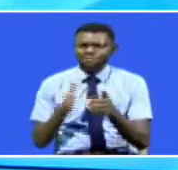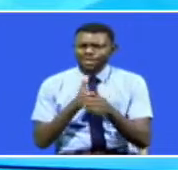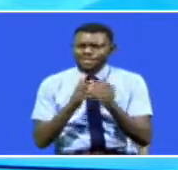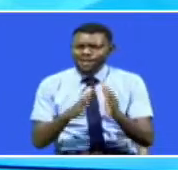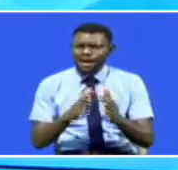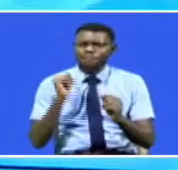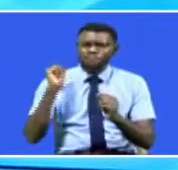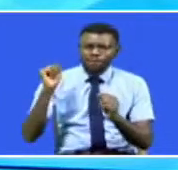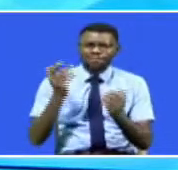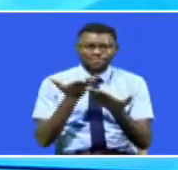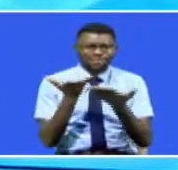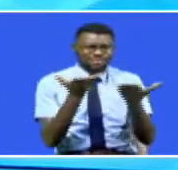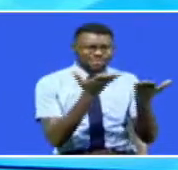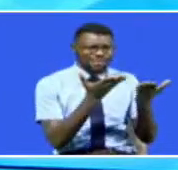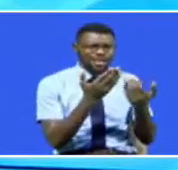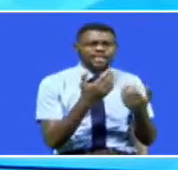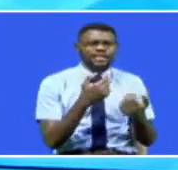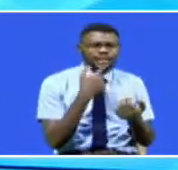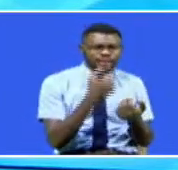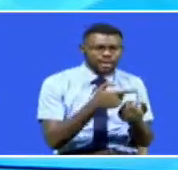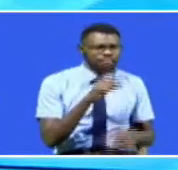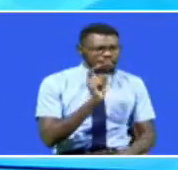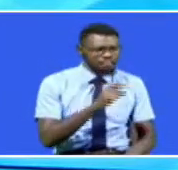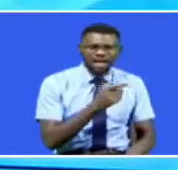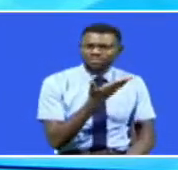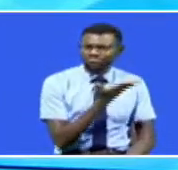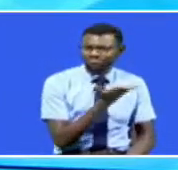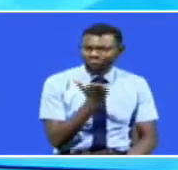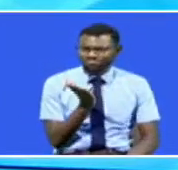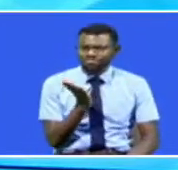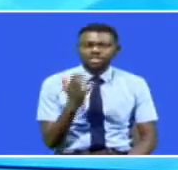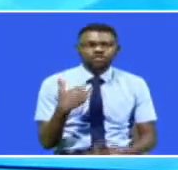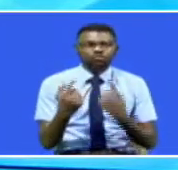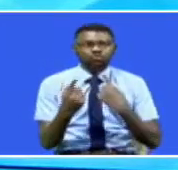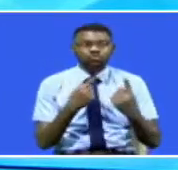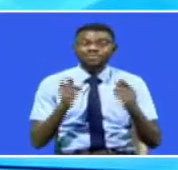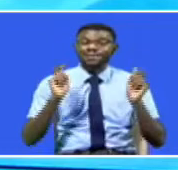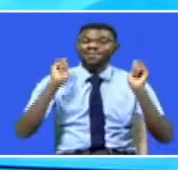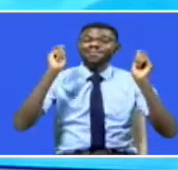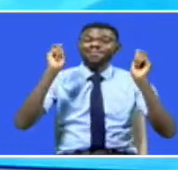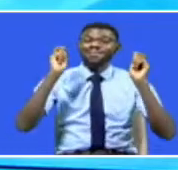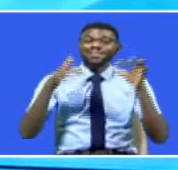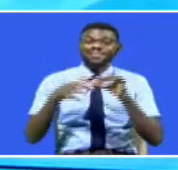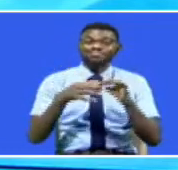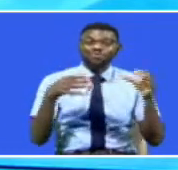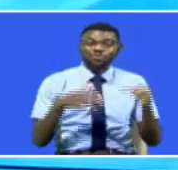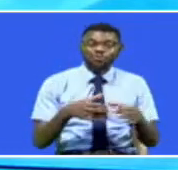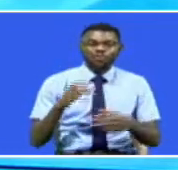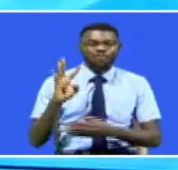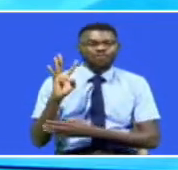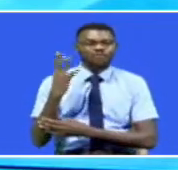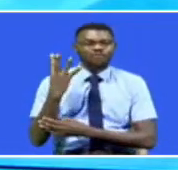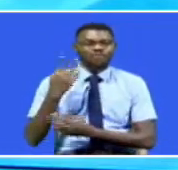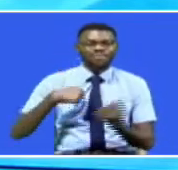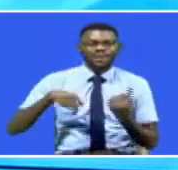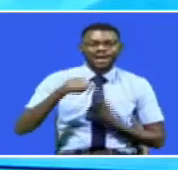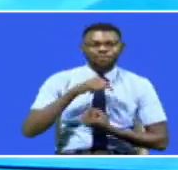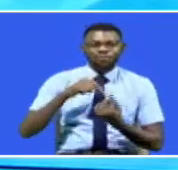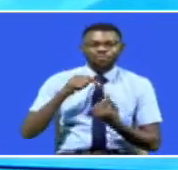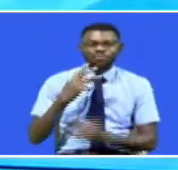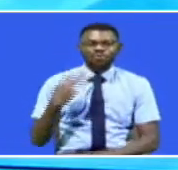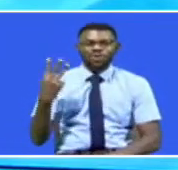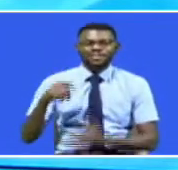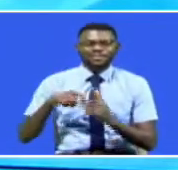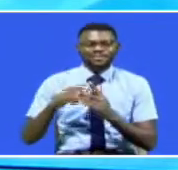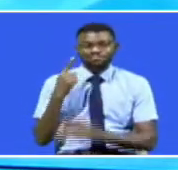leaders across the country as Azimio la Umoja protests are expected to enter the fourth wave from this coming Wednesday.